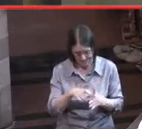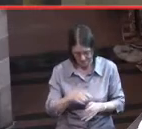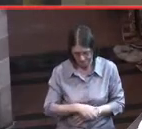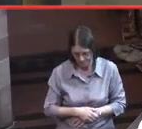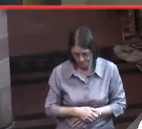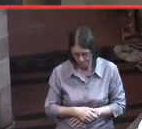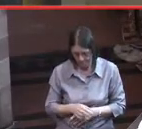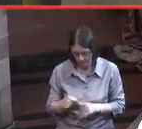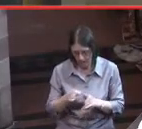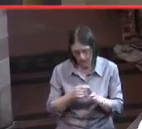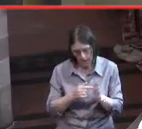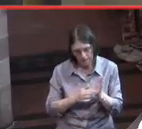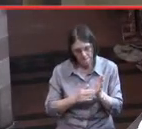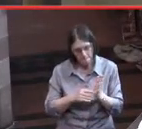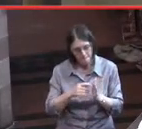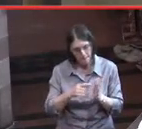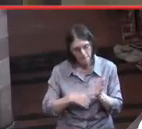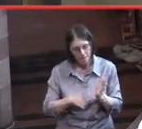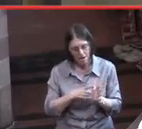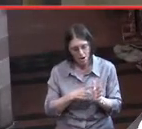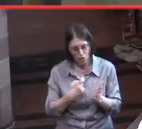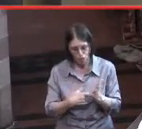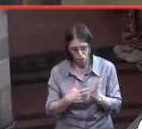Pamela Ann Roberts,